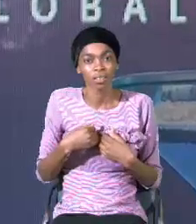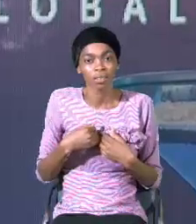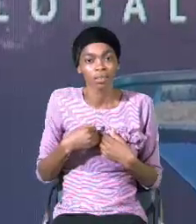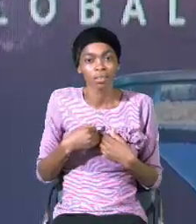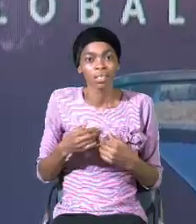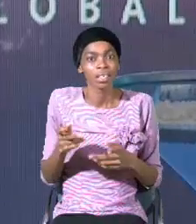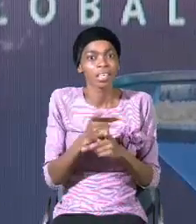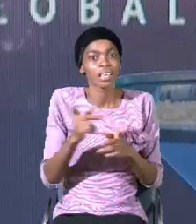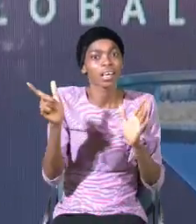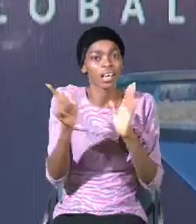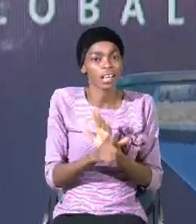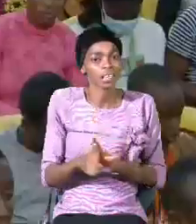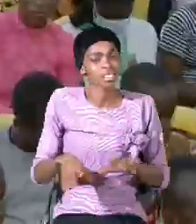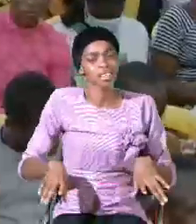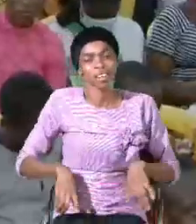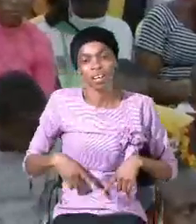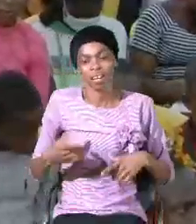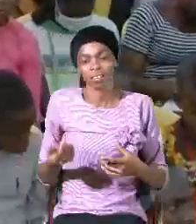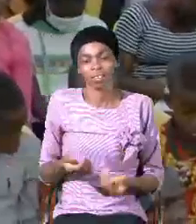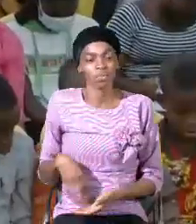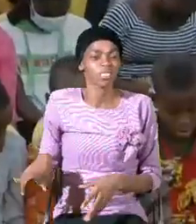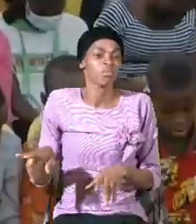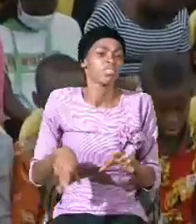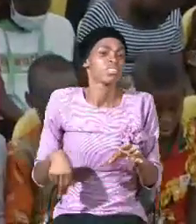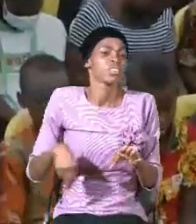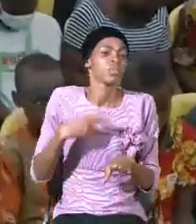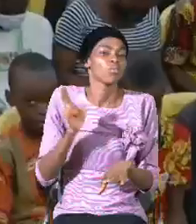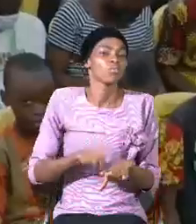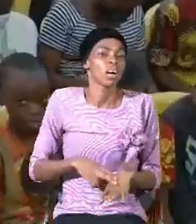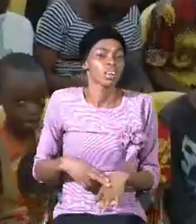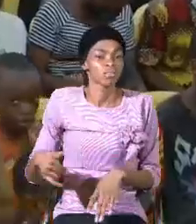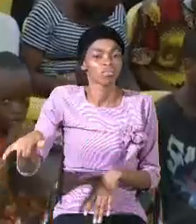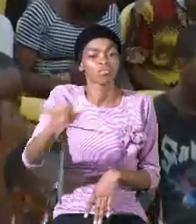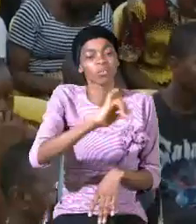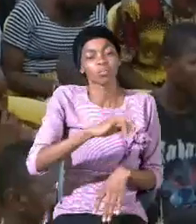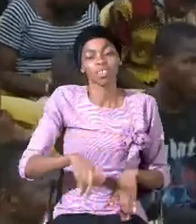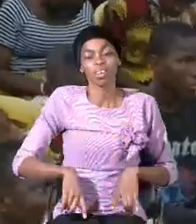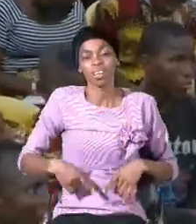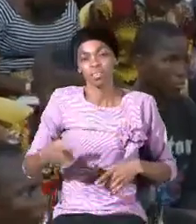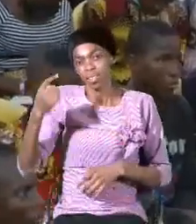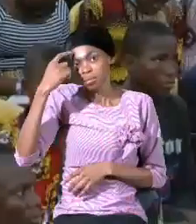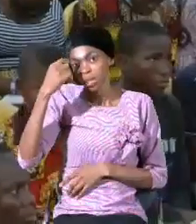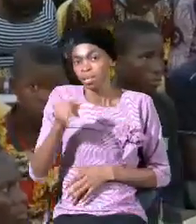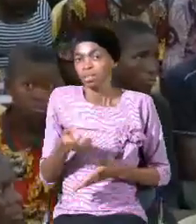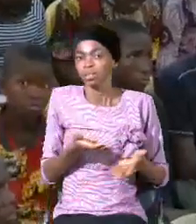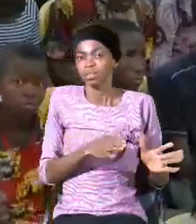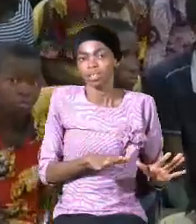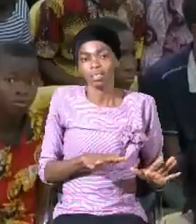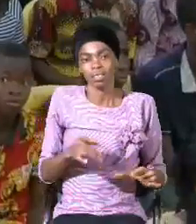life. It's like the brain is dead. The mind is dead.